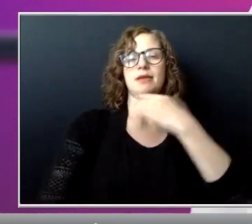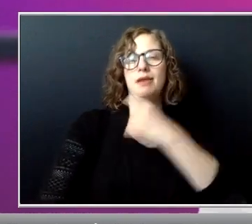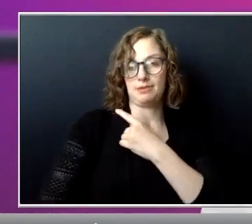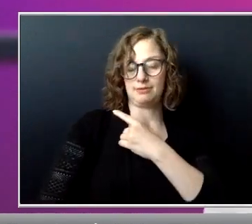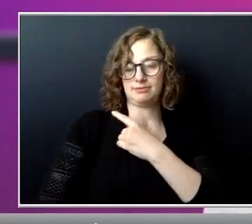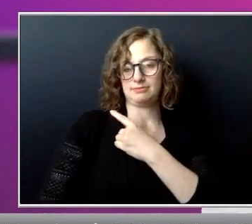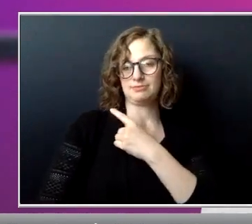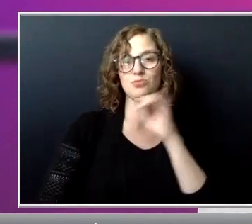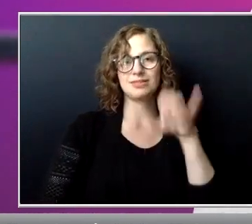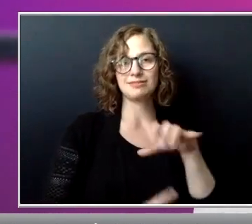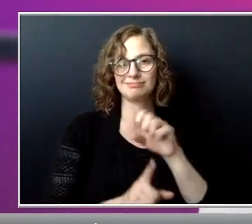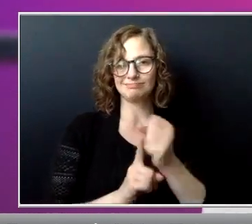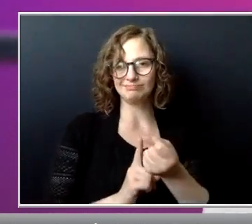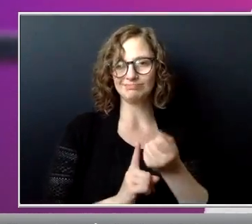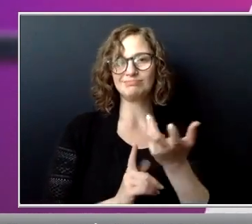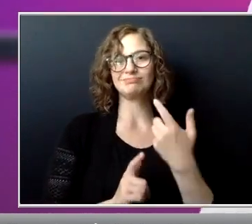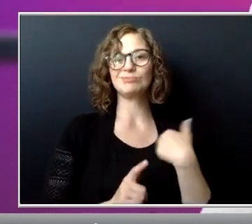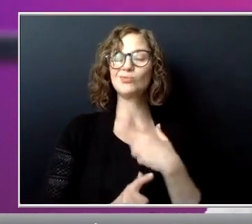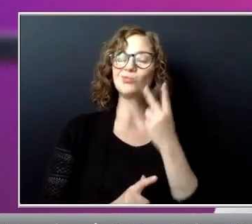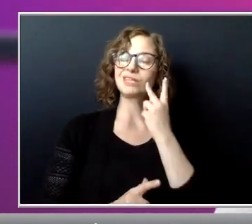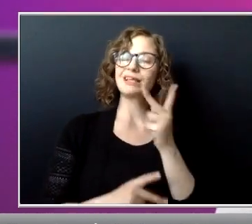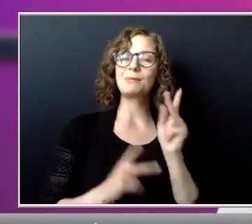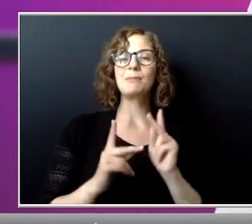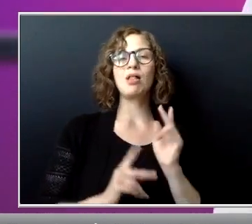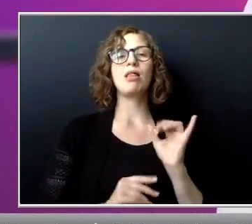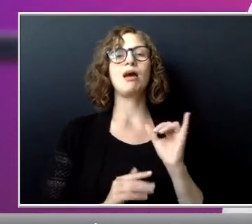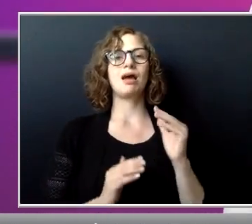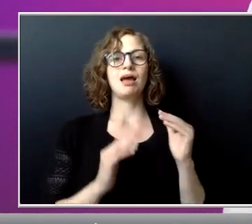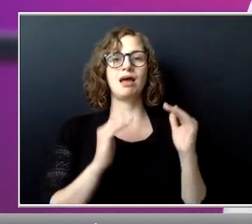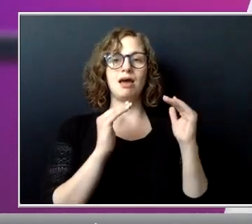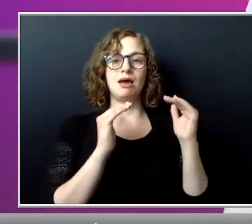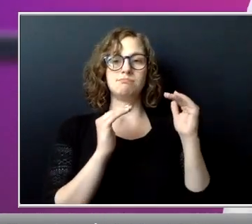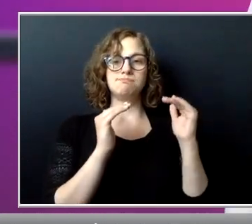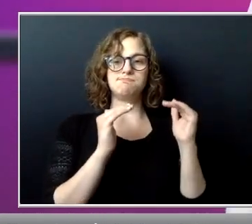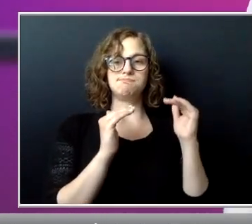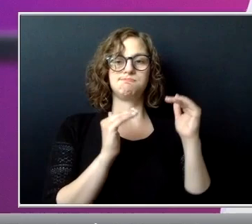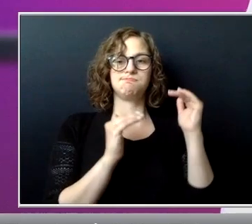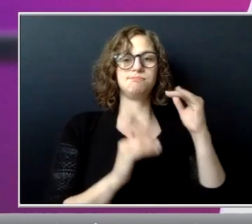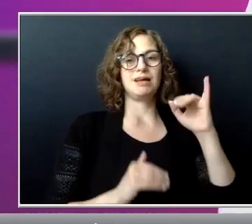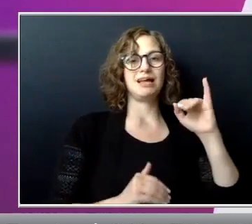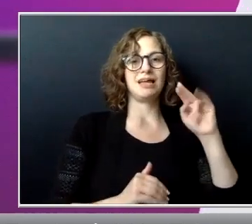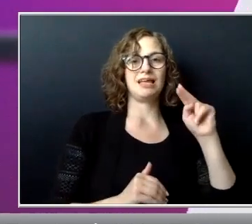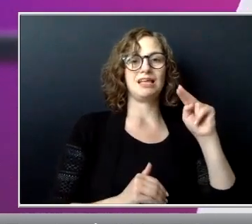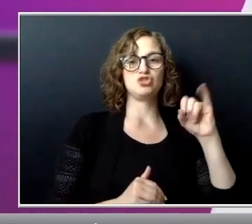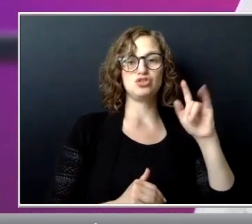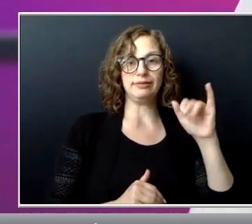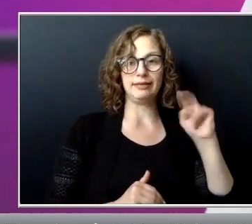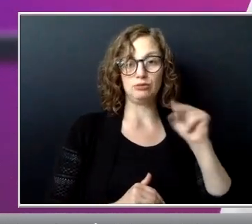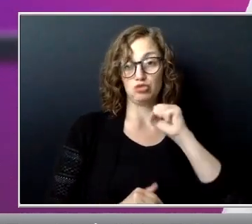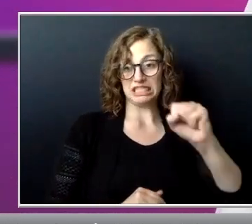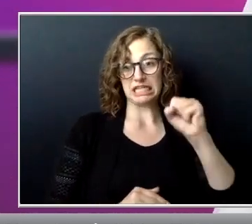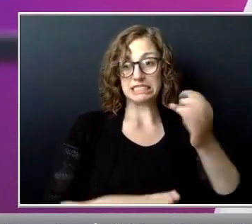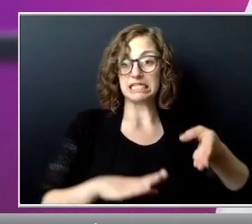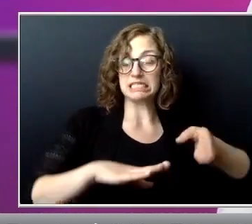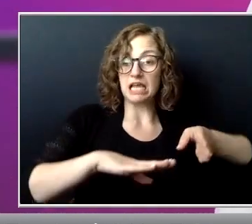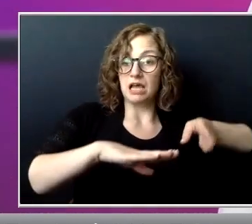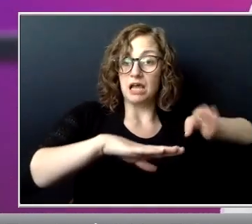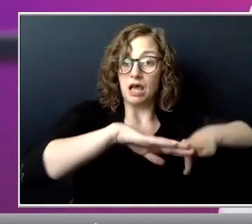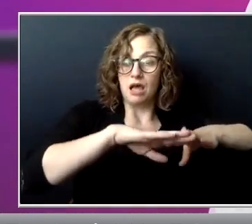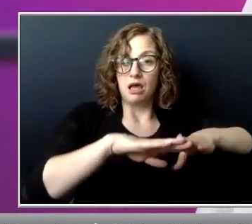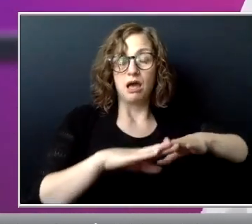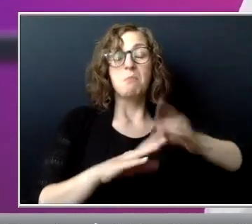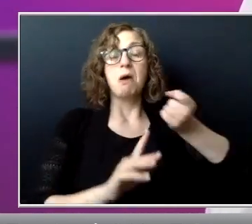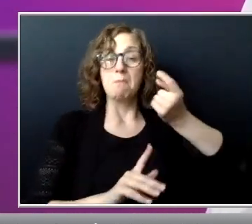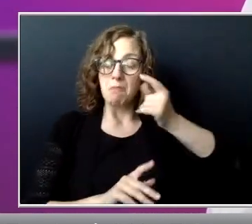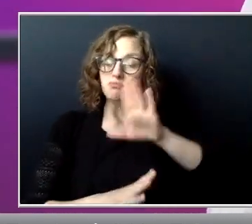in that stage where your insulin resistance is going up, but your body can almost keep up. And so that difference between how much you make and how